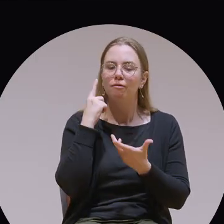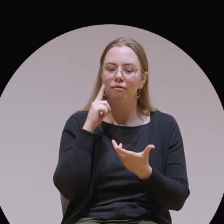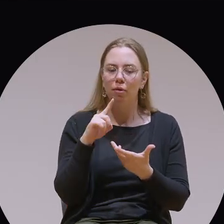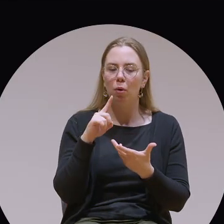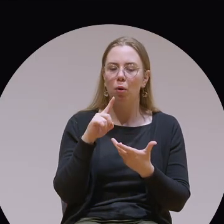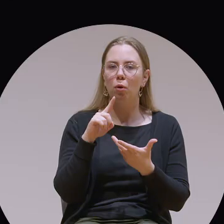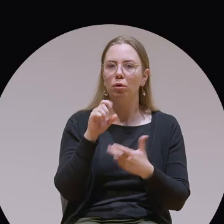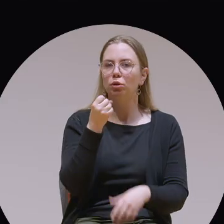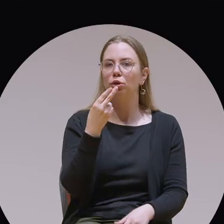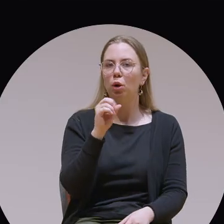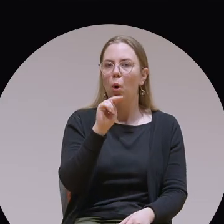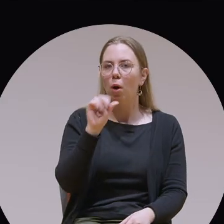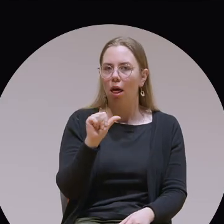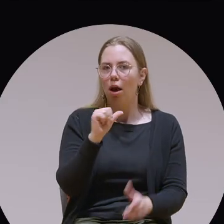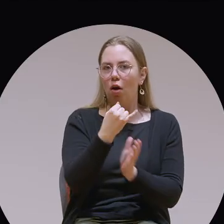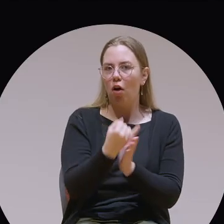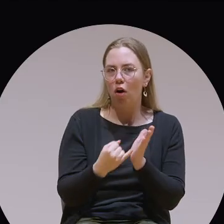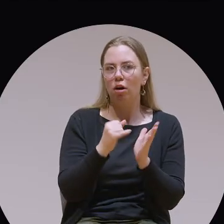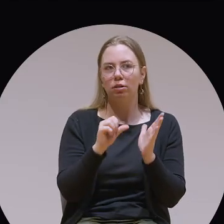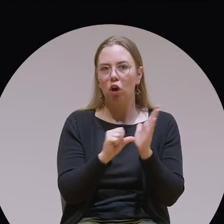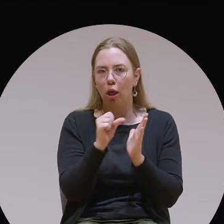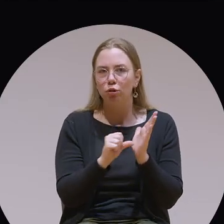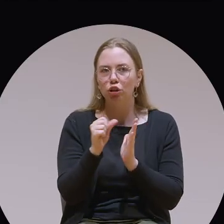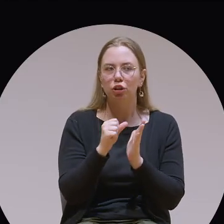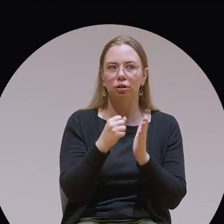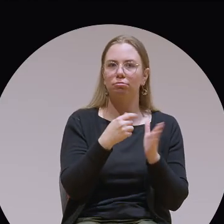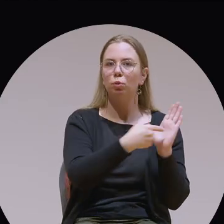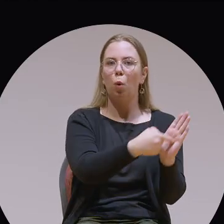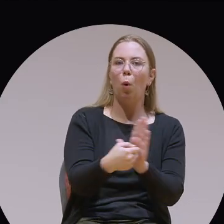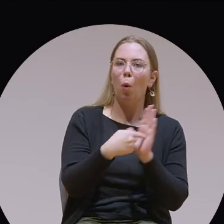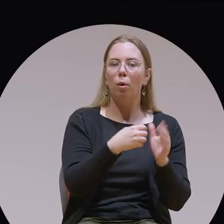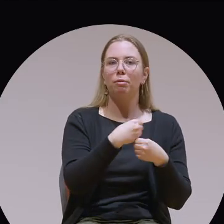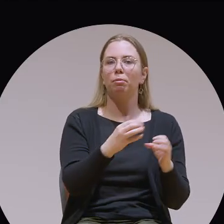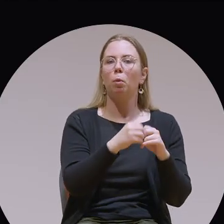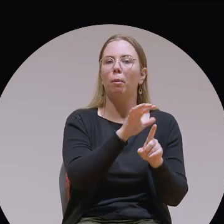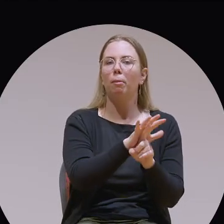popularizing Shona sculpture, the soapstone sculptures you see a lot from Zimbabwe. And he